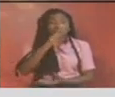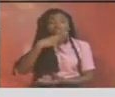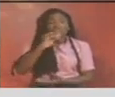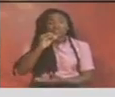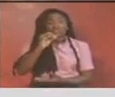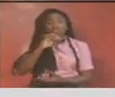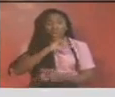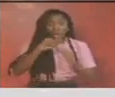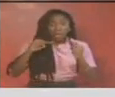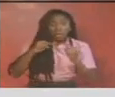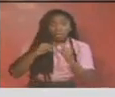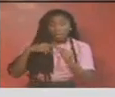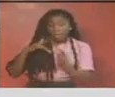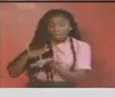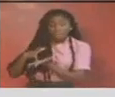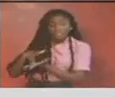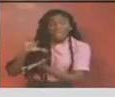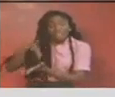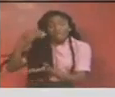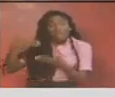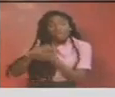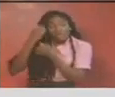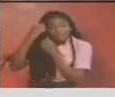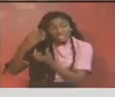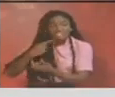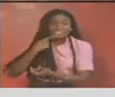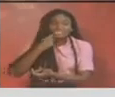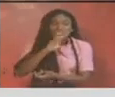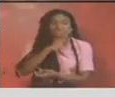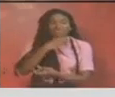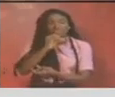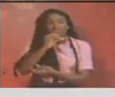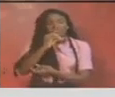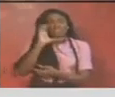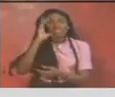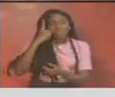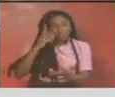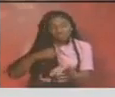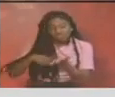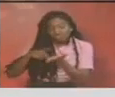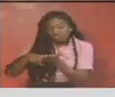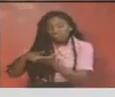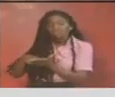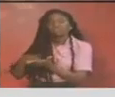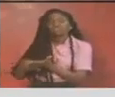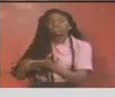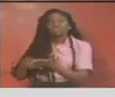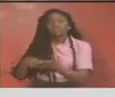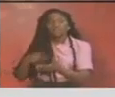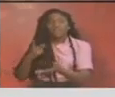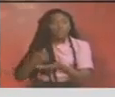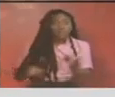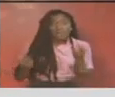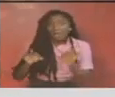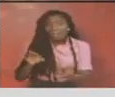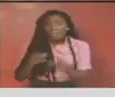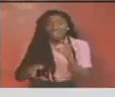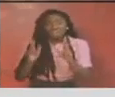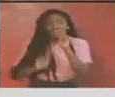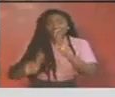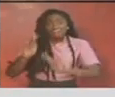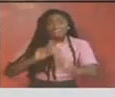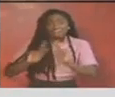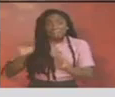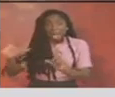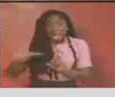can continue to reassess the benefit risk and actively monitor adverse events that would occur in